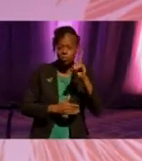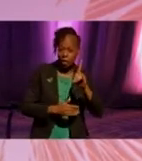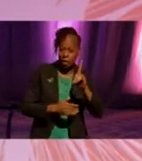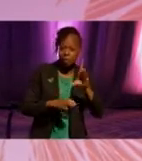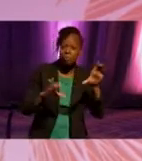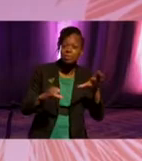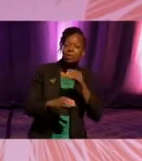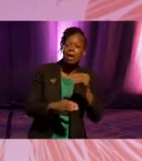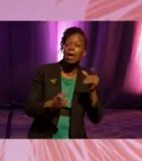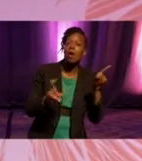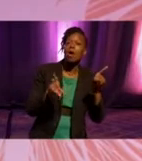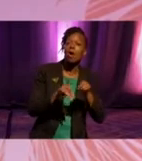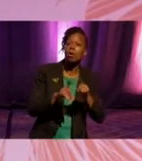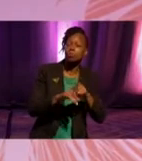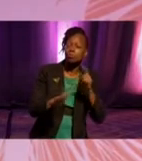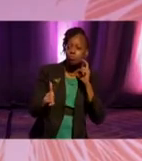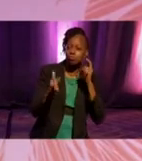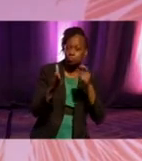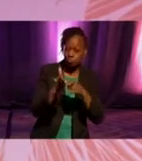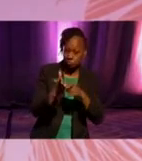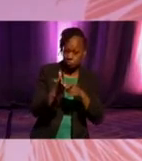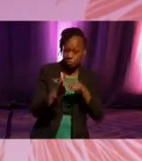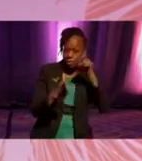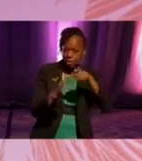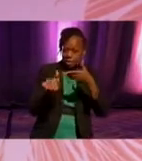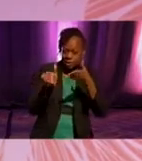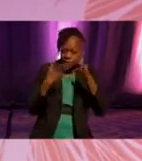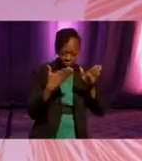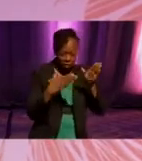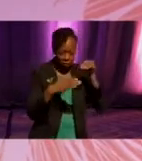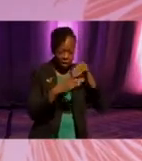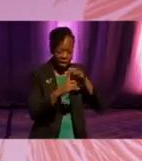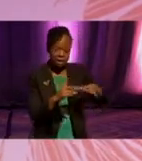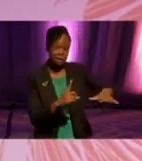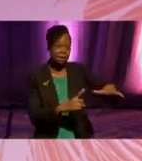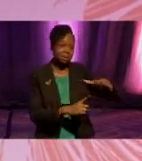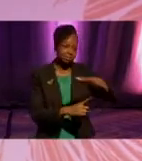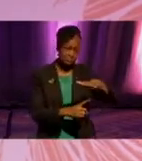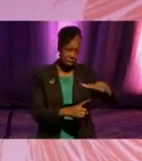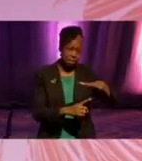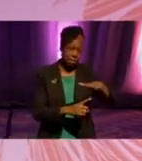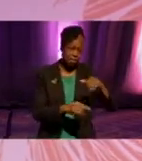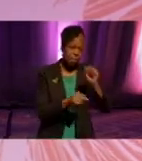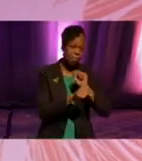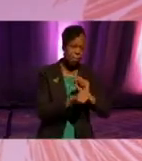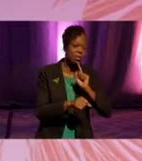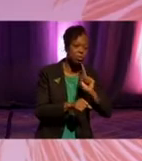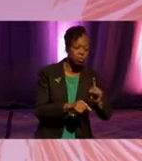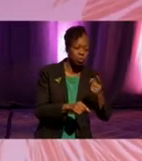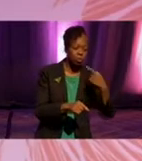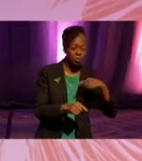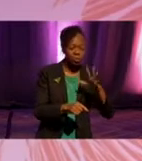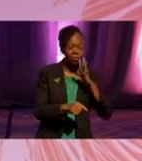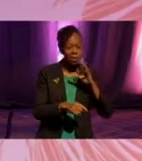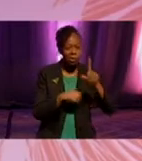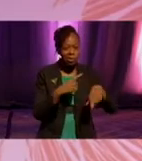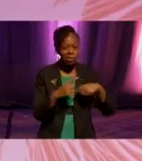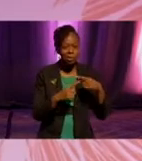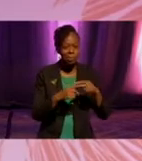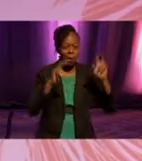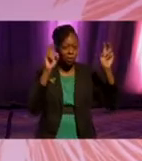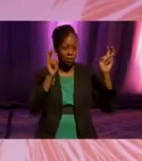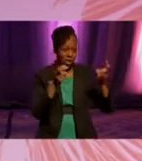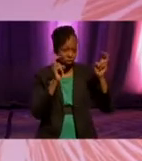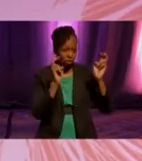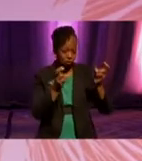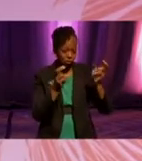also recognizing the need to pivot in this space and to make sure that we're talking about the